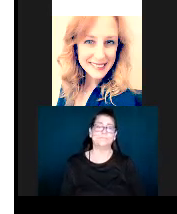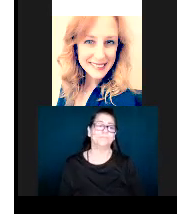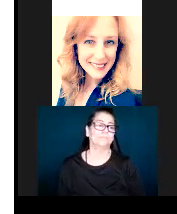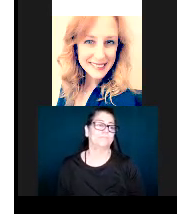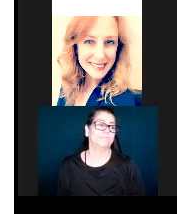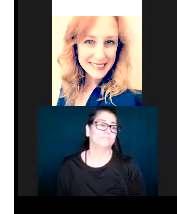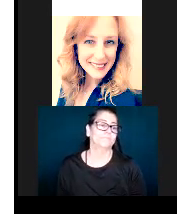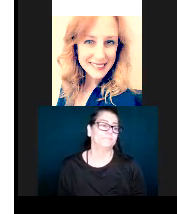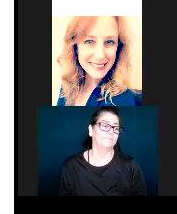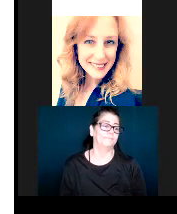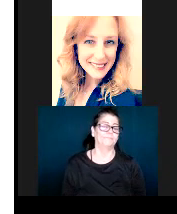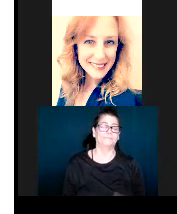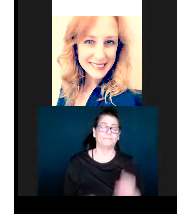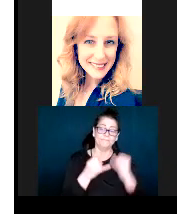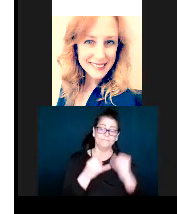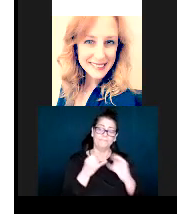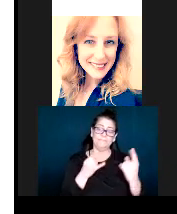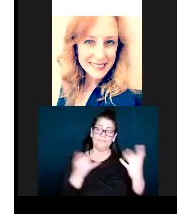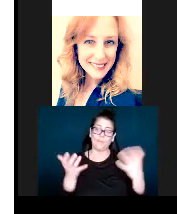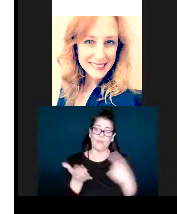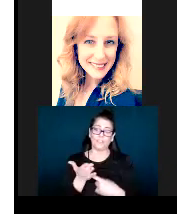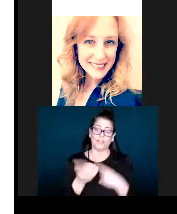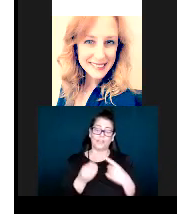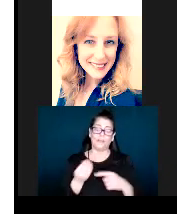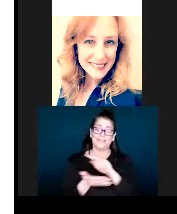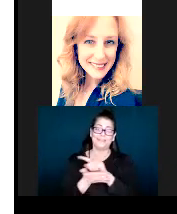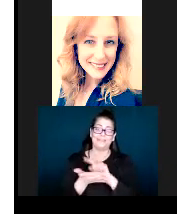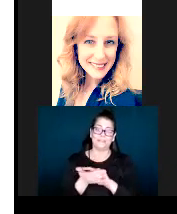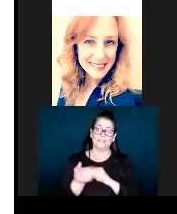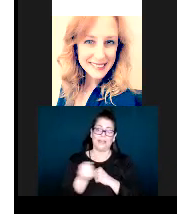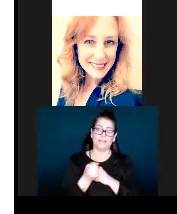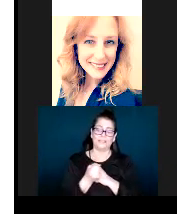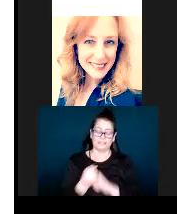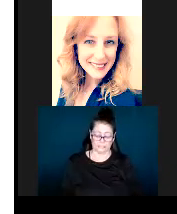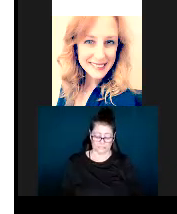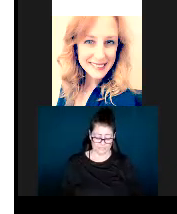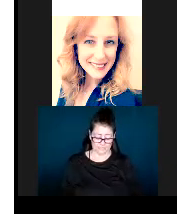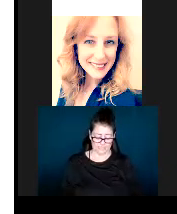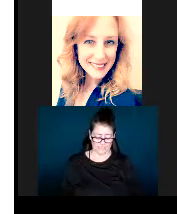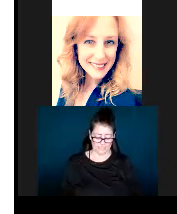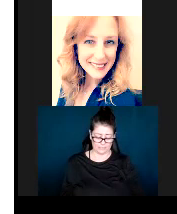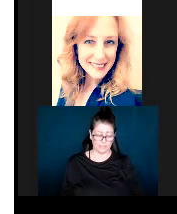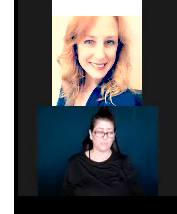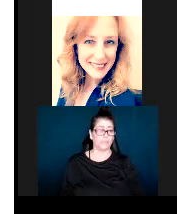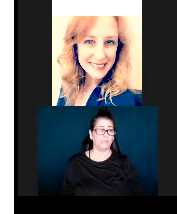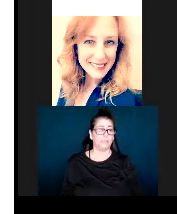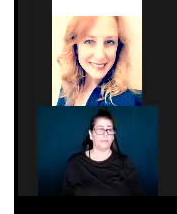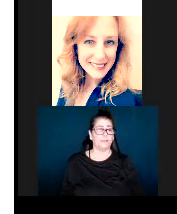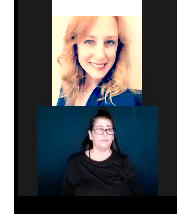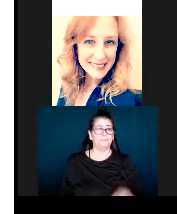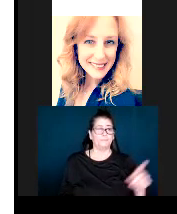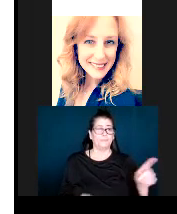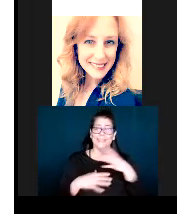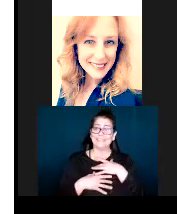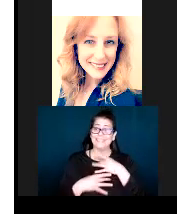So the last one I want to talk about is legal advocacy. And legal advocacy is interesting because the